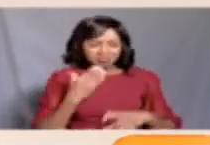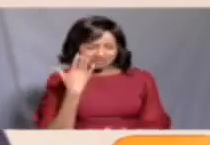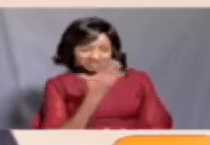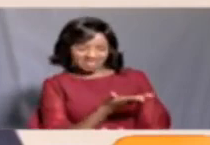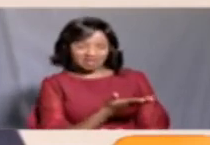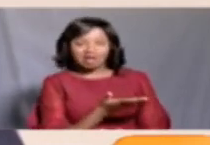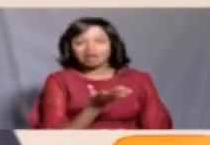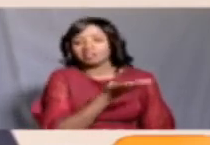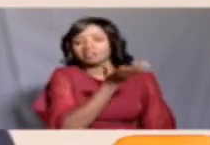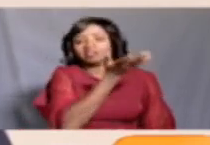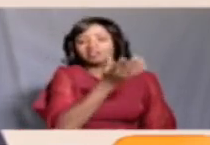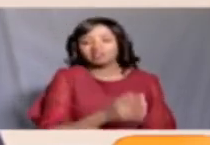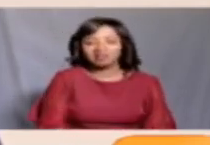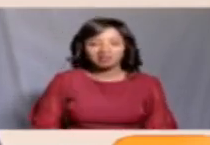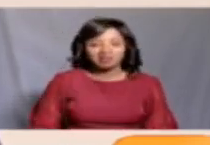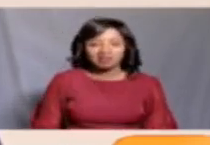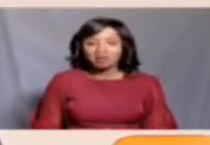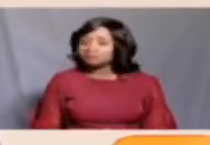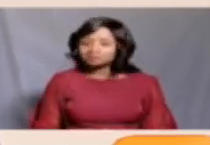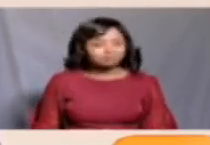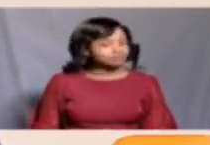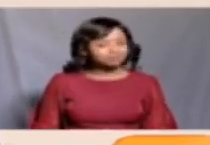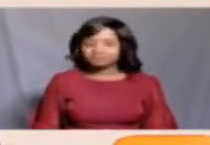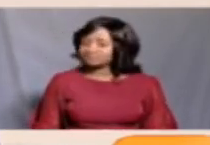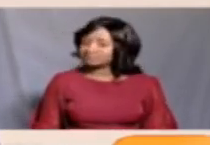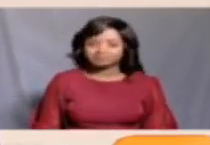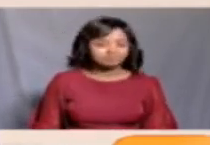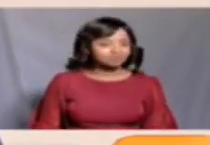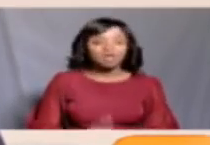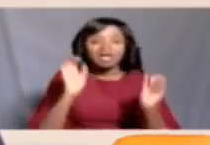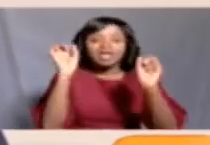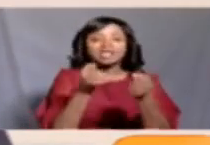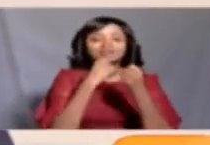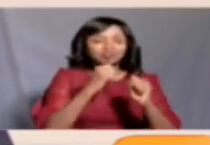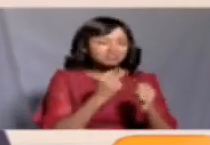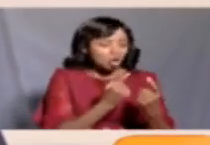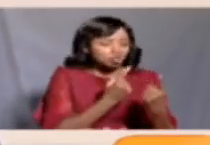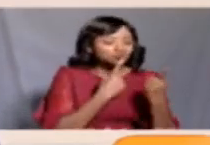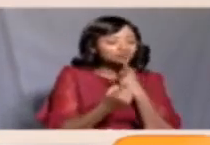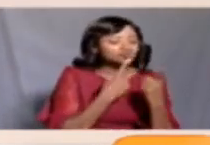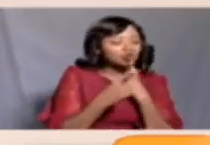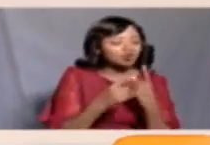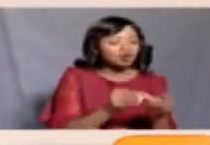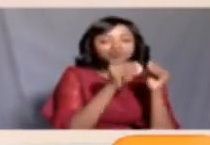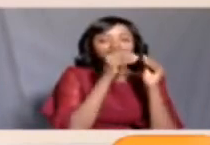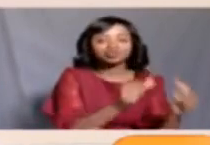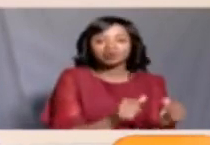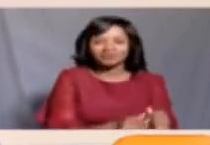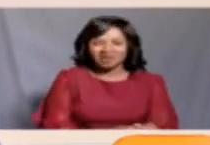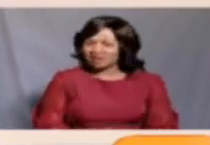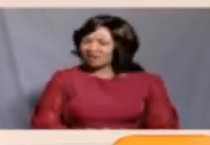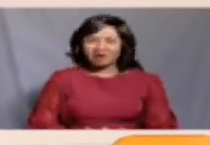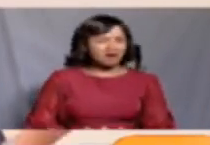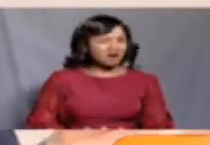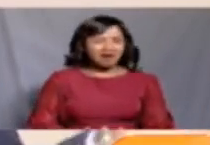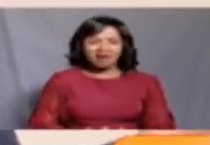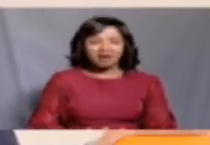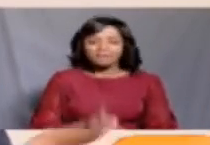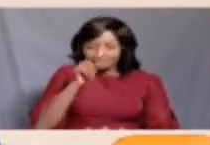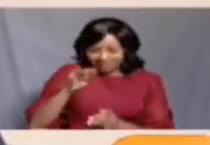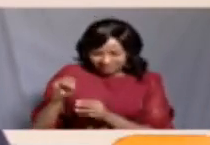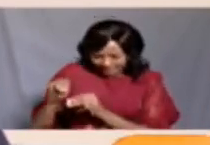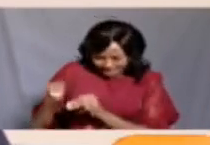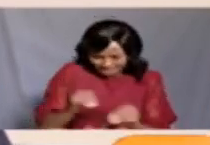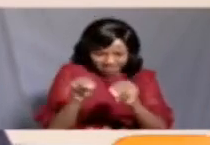and say it's just talking. It's not just talking. You can't talk someone out of all the things you're seeing. there's a methodology, and that methodology needs to be